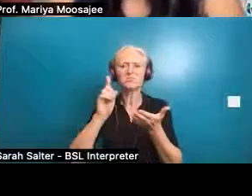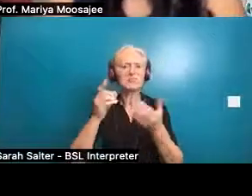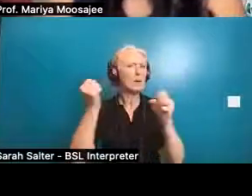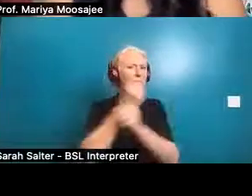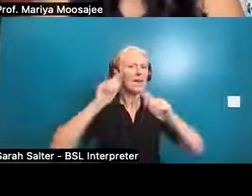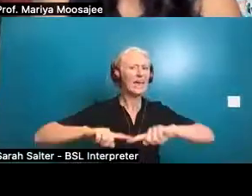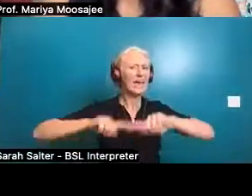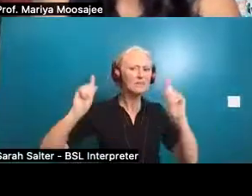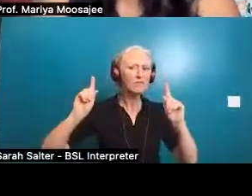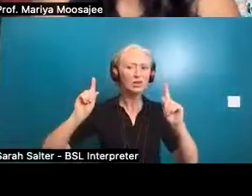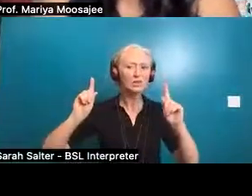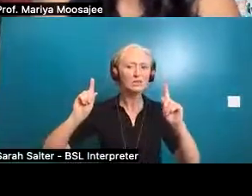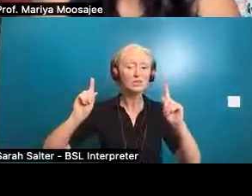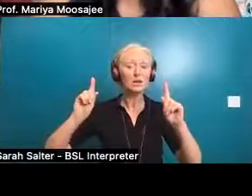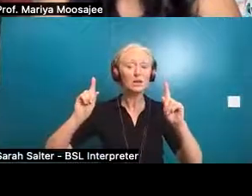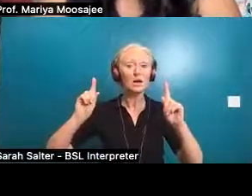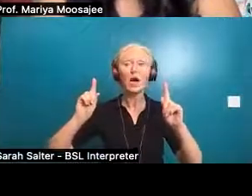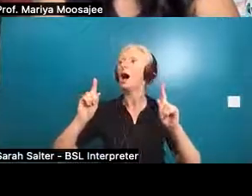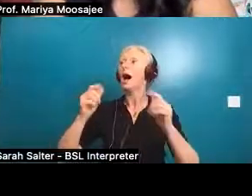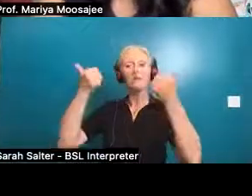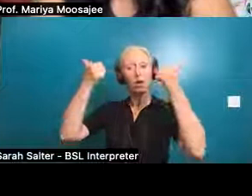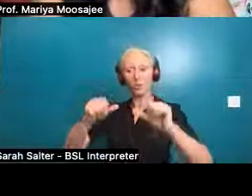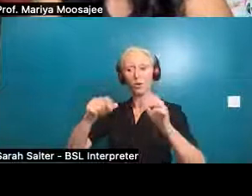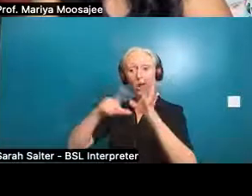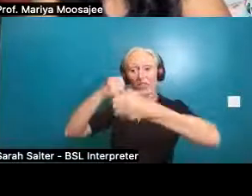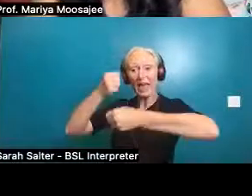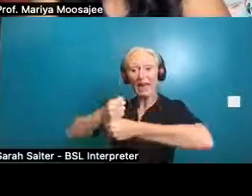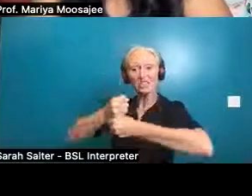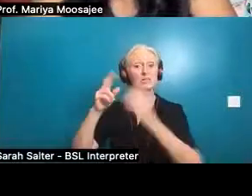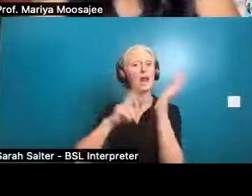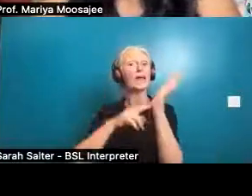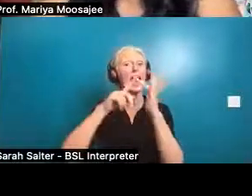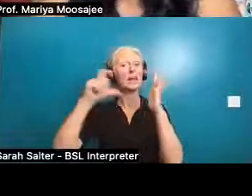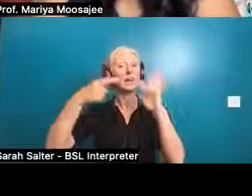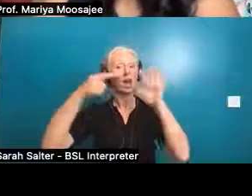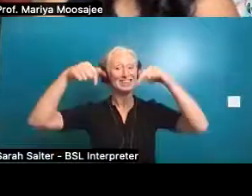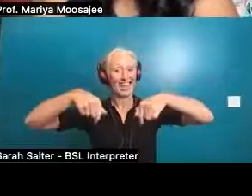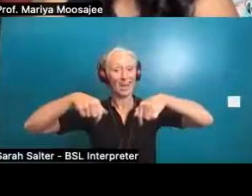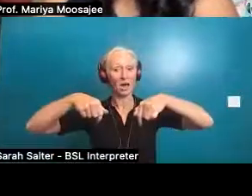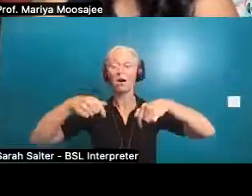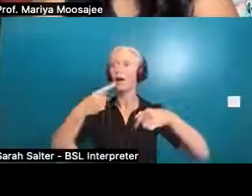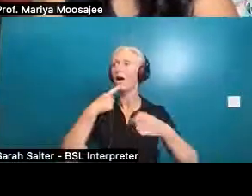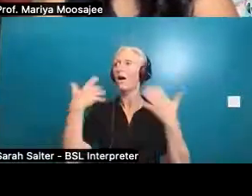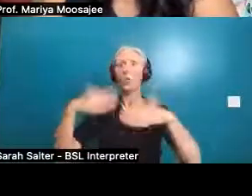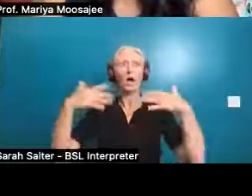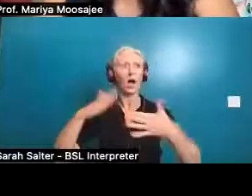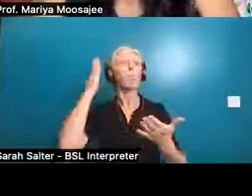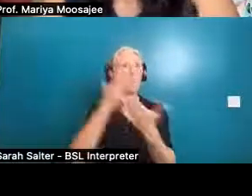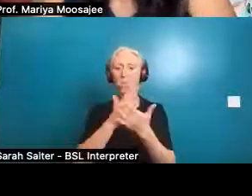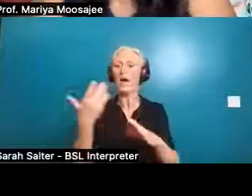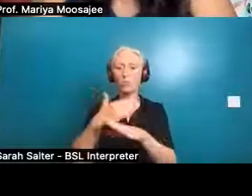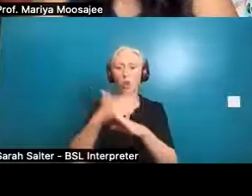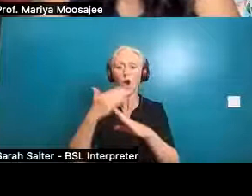difference. And then if it's given approval, that's when it becomes a treatment and it's approved, and we can